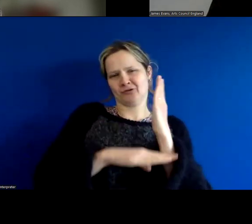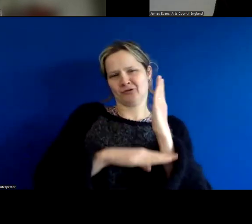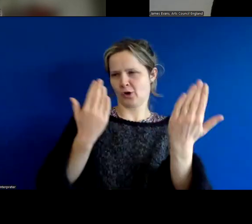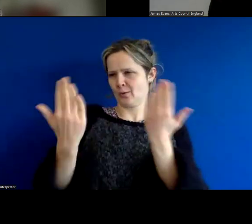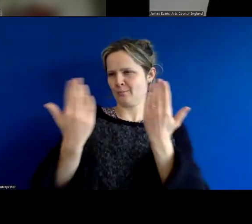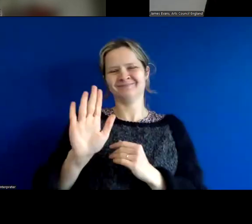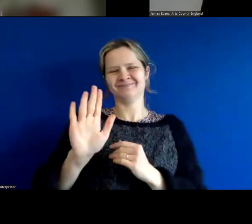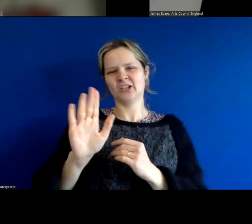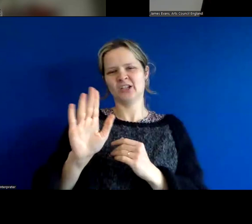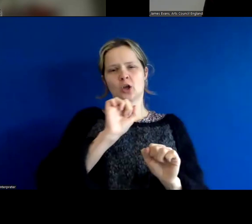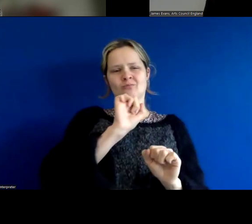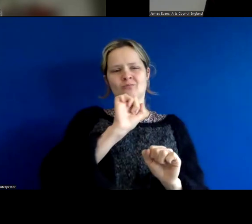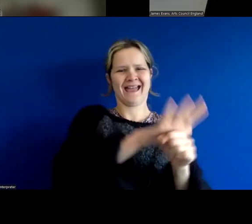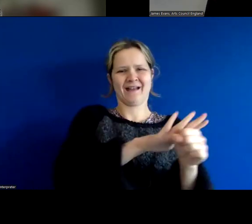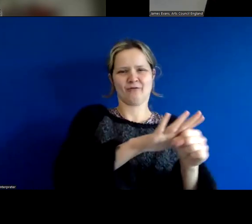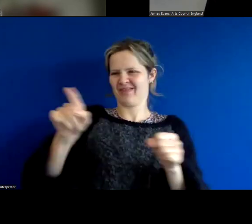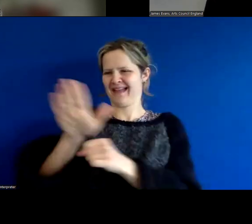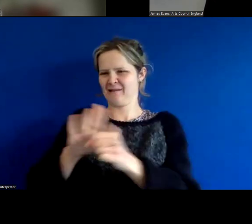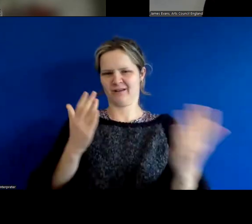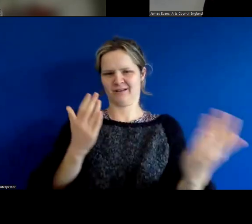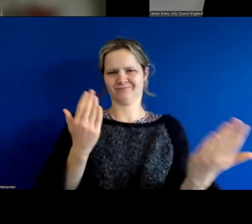you're looking at that moment.